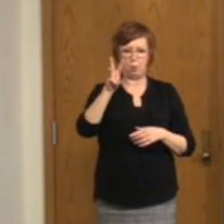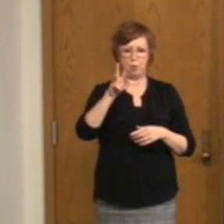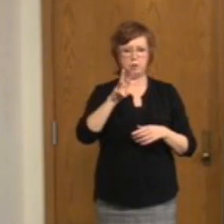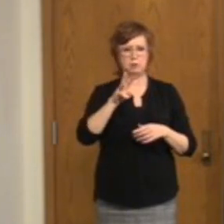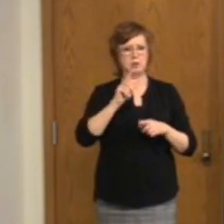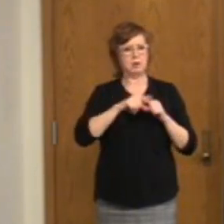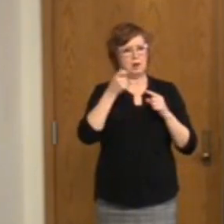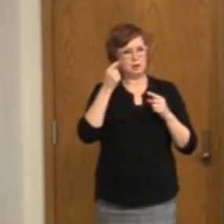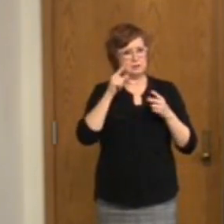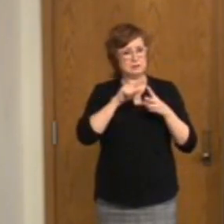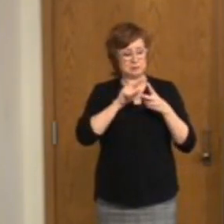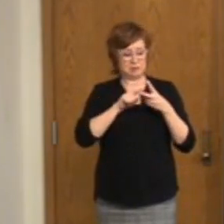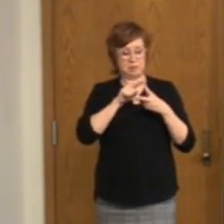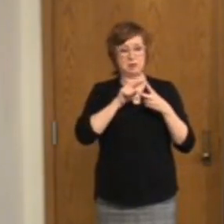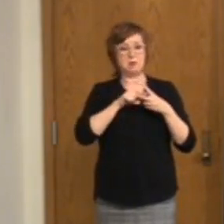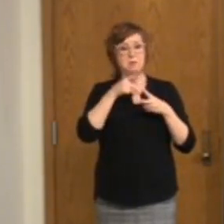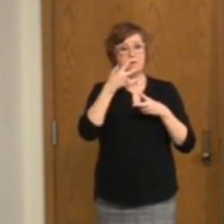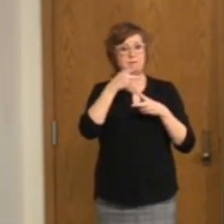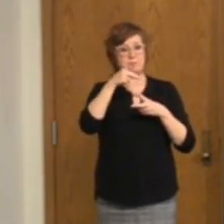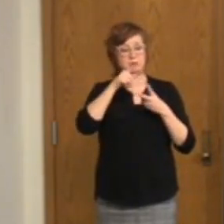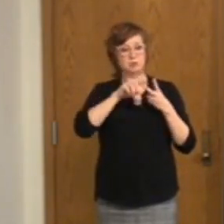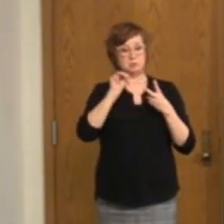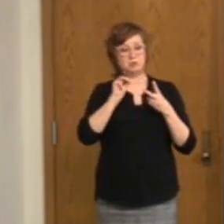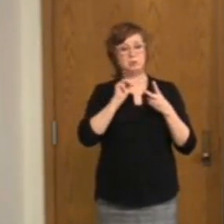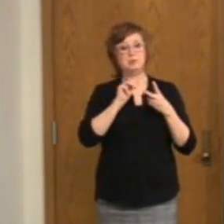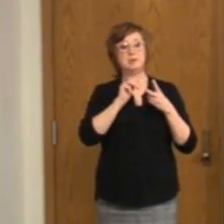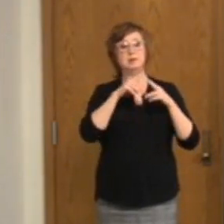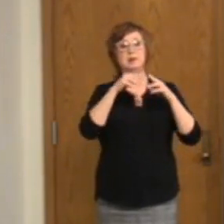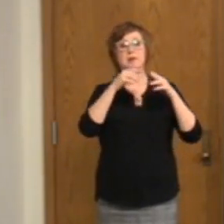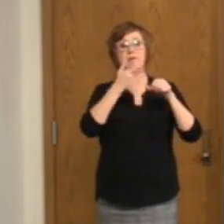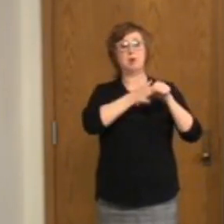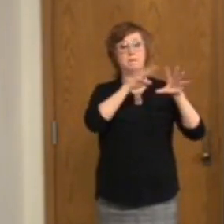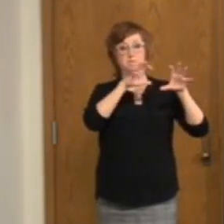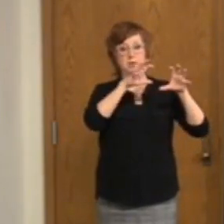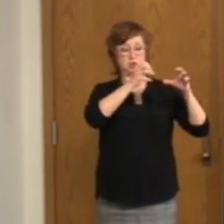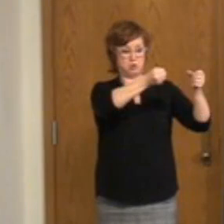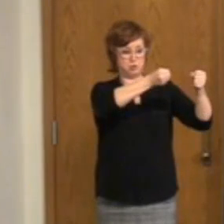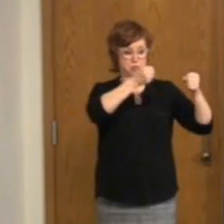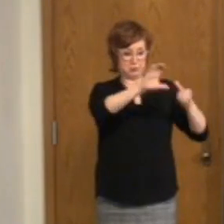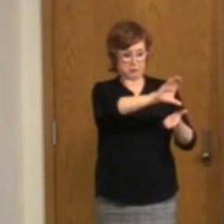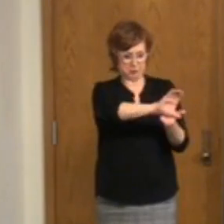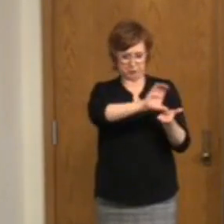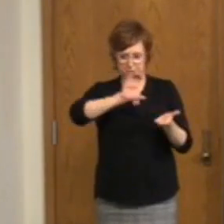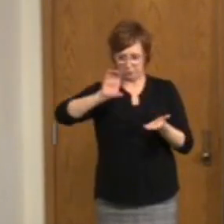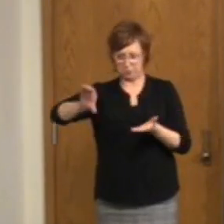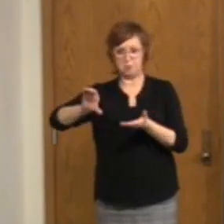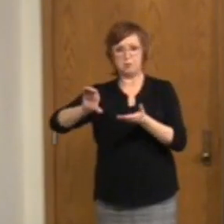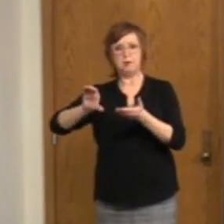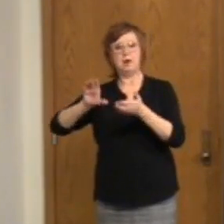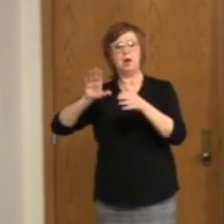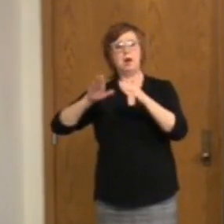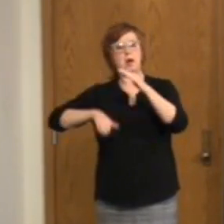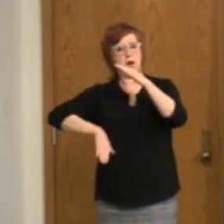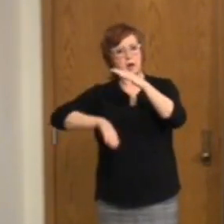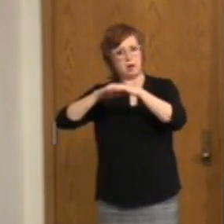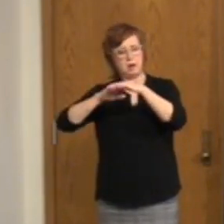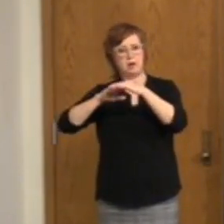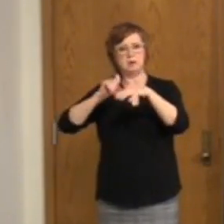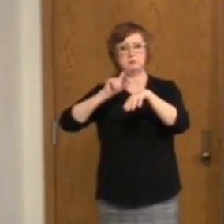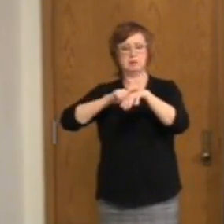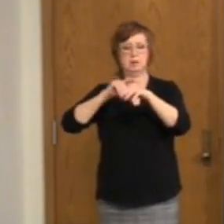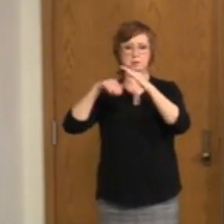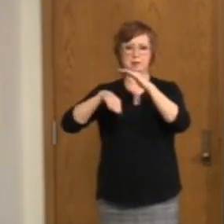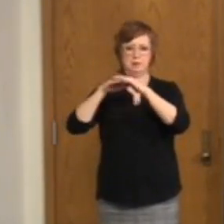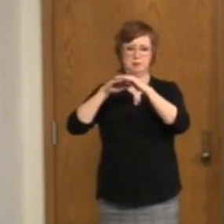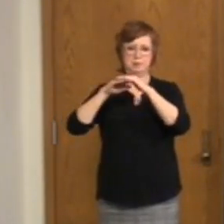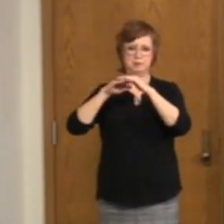hours. So if for some reason the people who are booked were not able to get the vaccine, there's always, all vaccine